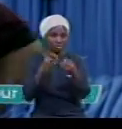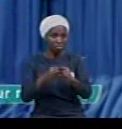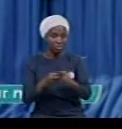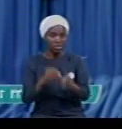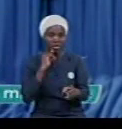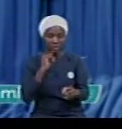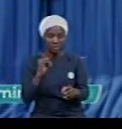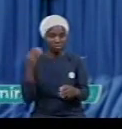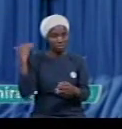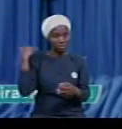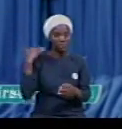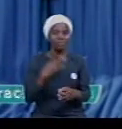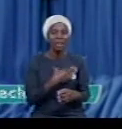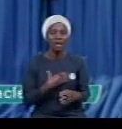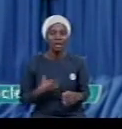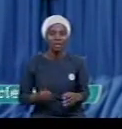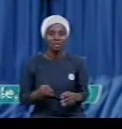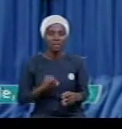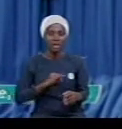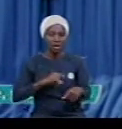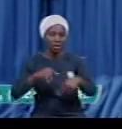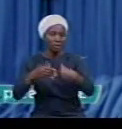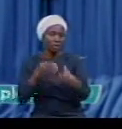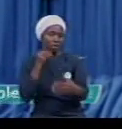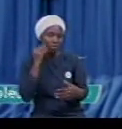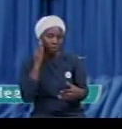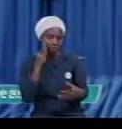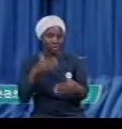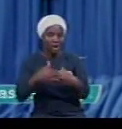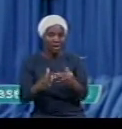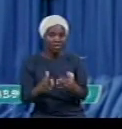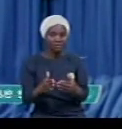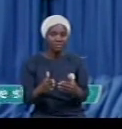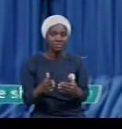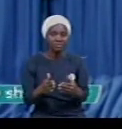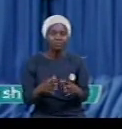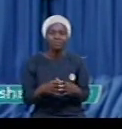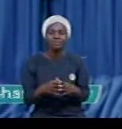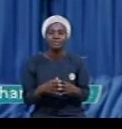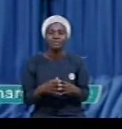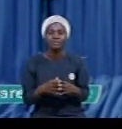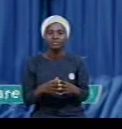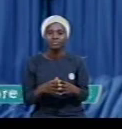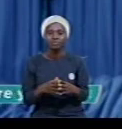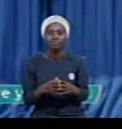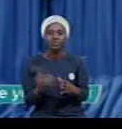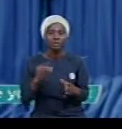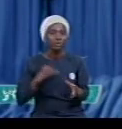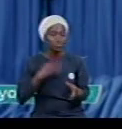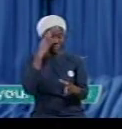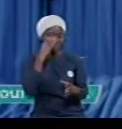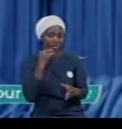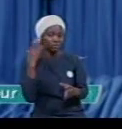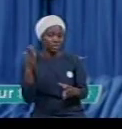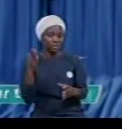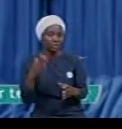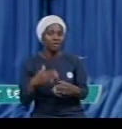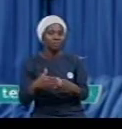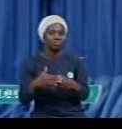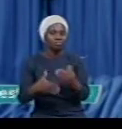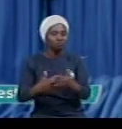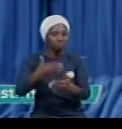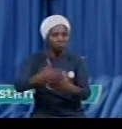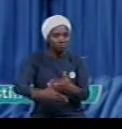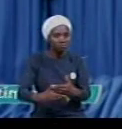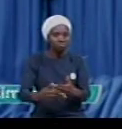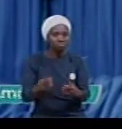the challenge is. Then I went home. After going to where we lodged, then the following day, I didn't even